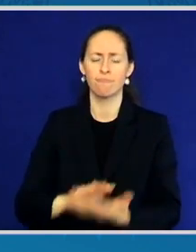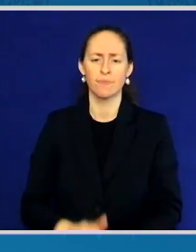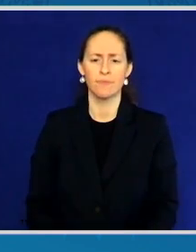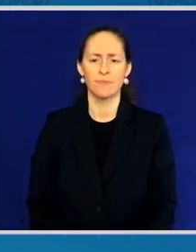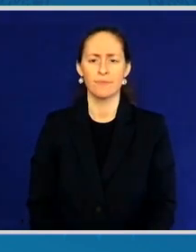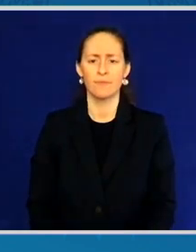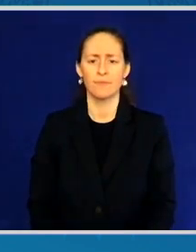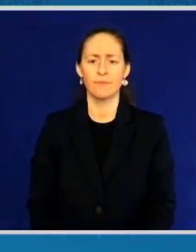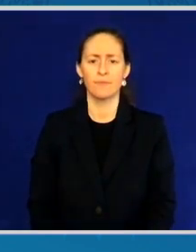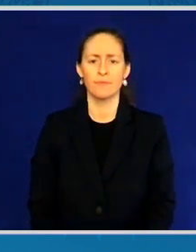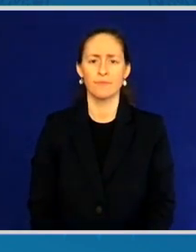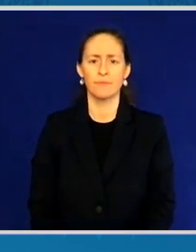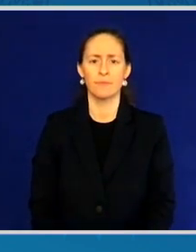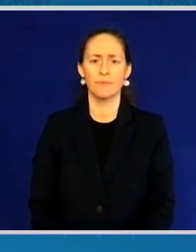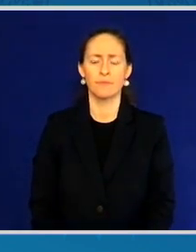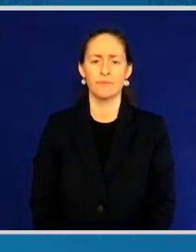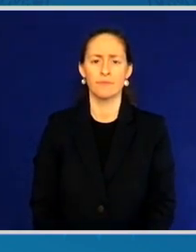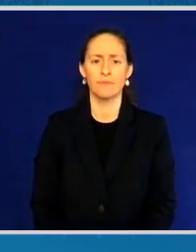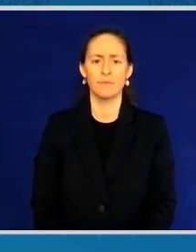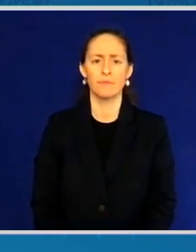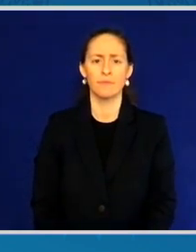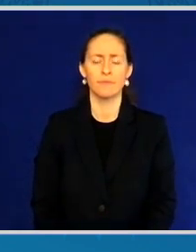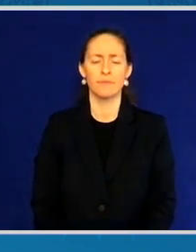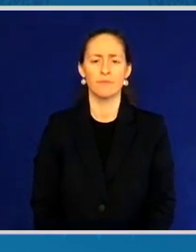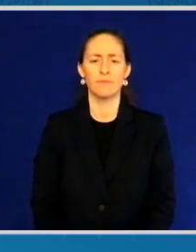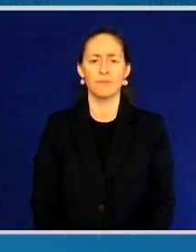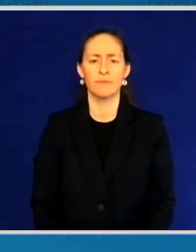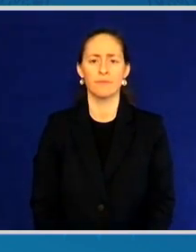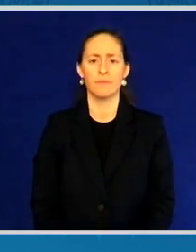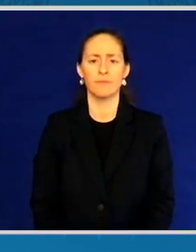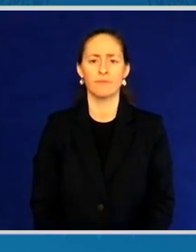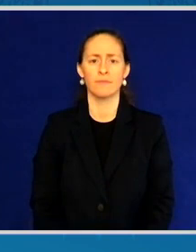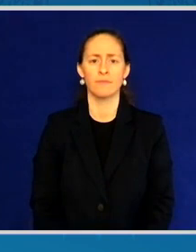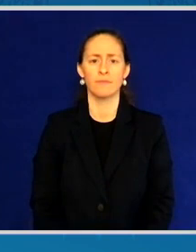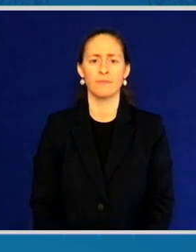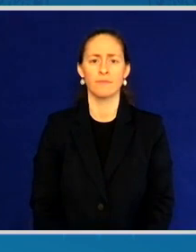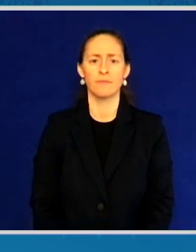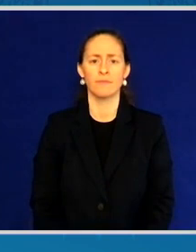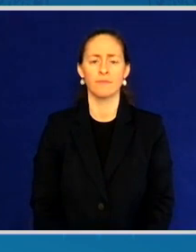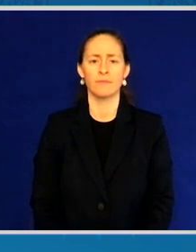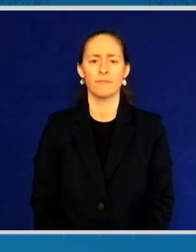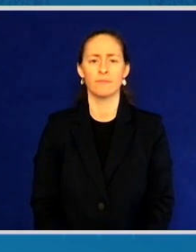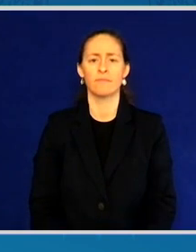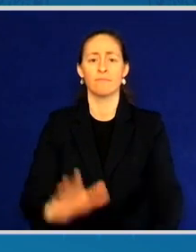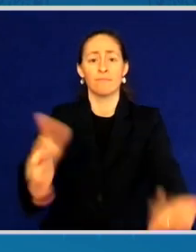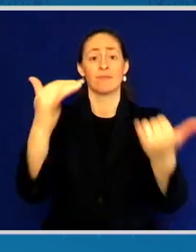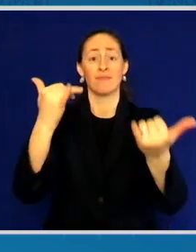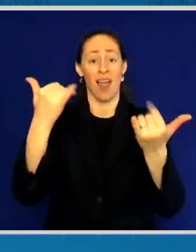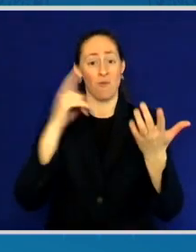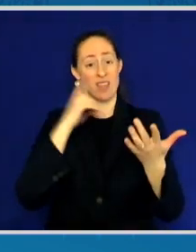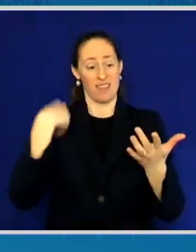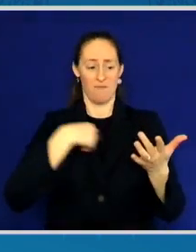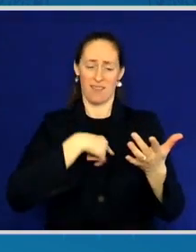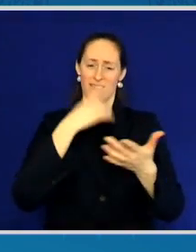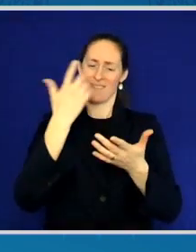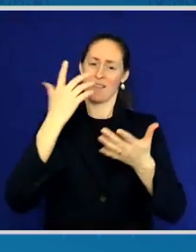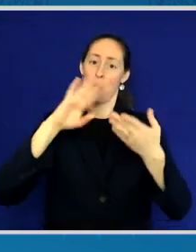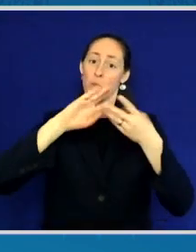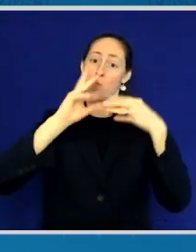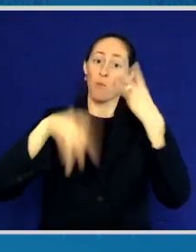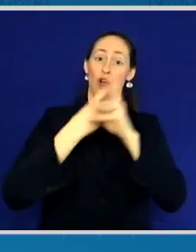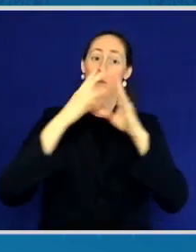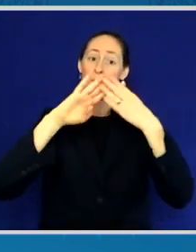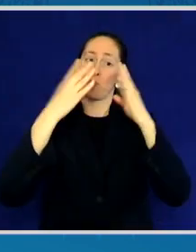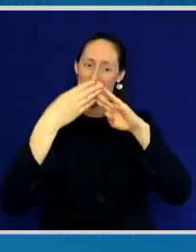States concerning COVID? Well, I mean, we are all part of a world community. And to the extent that any of us as